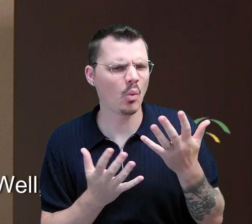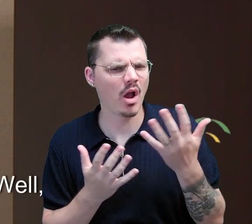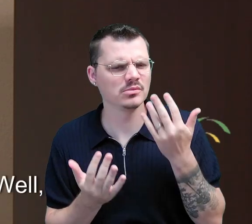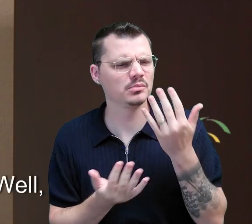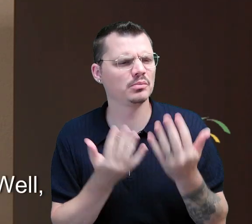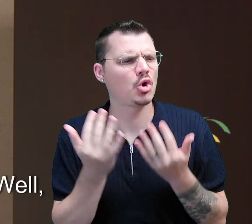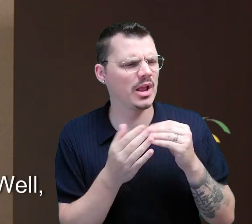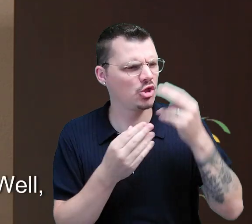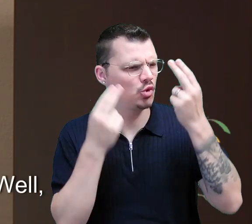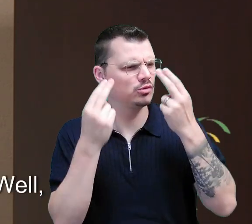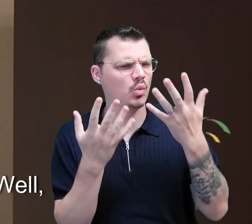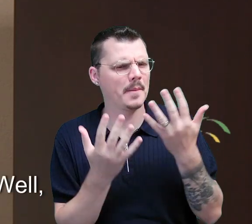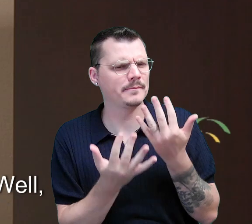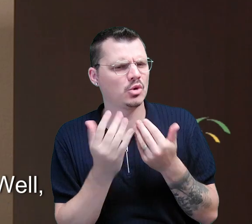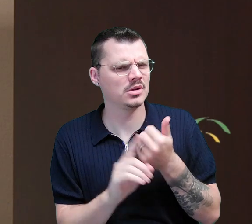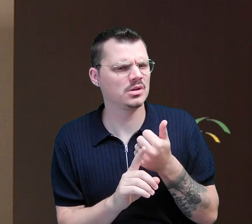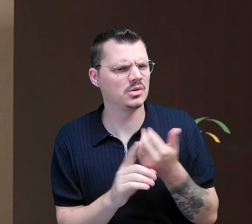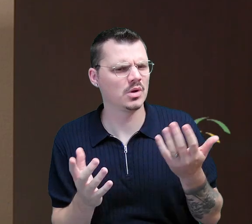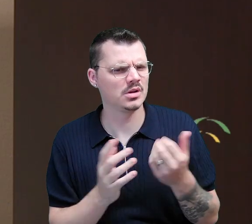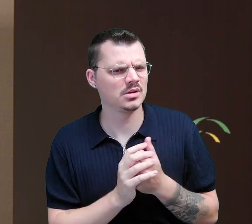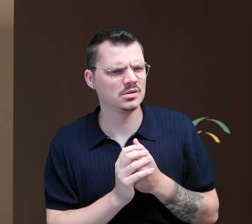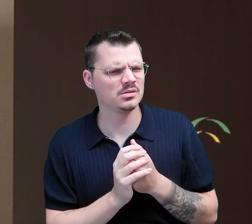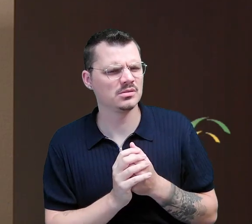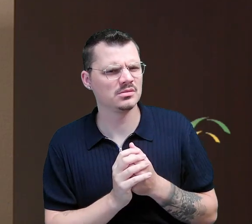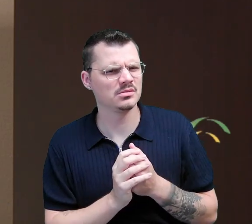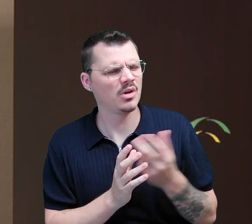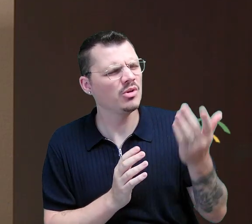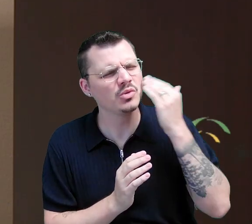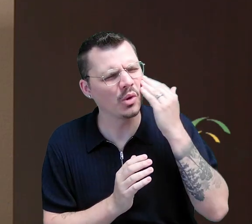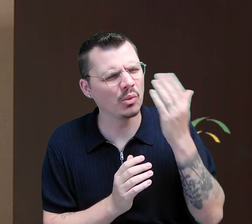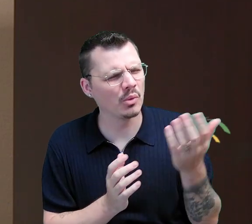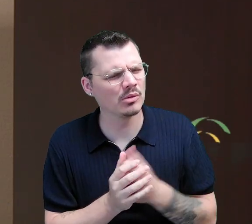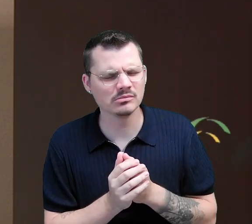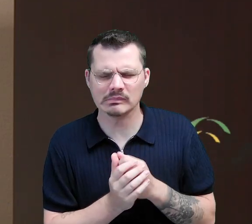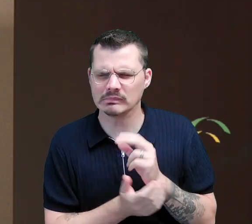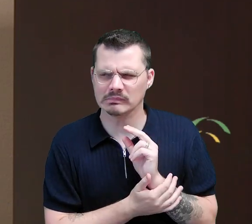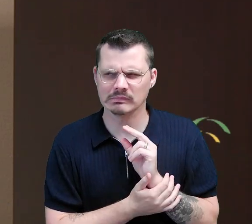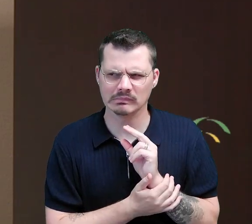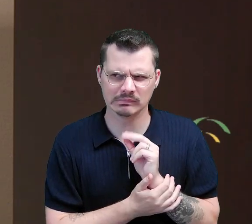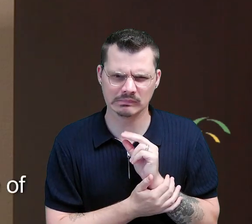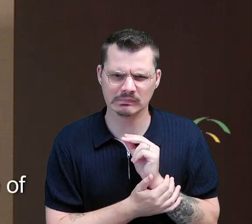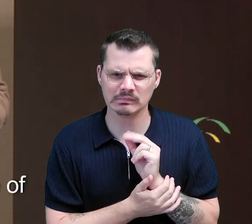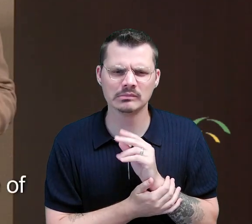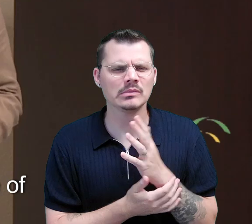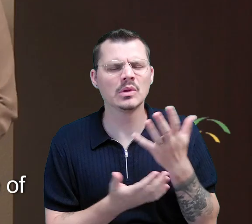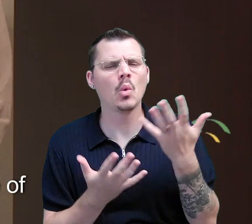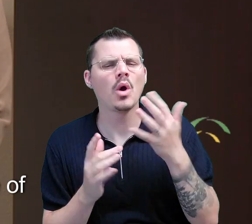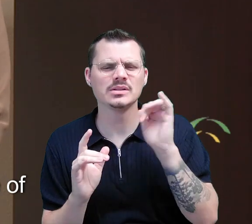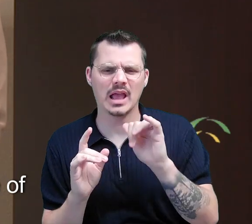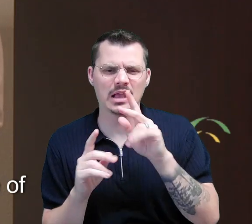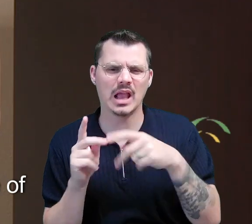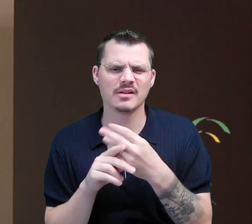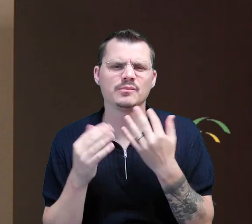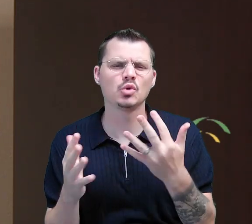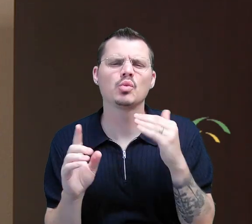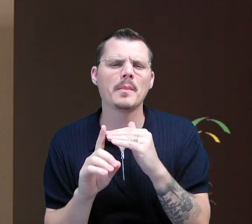What's burning in this hallucination? Well, you know. No, I don't. Well, what does it remind you of,